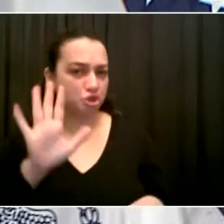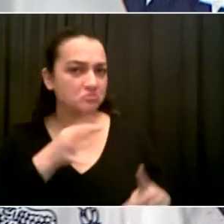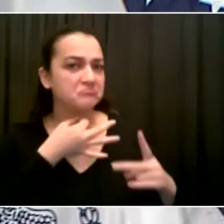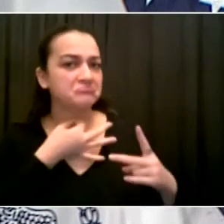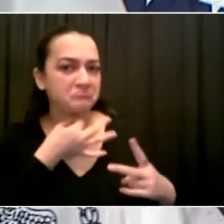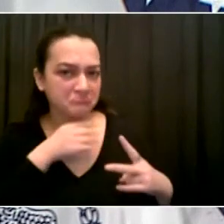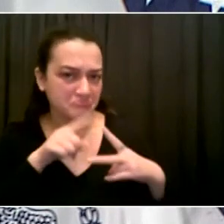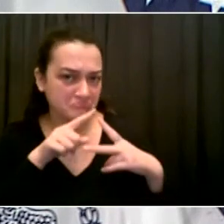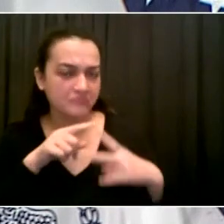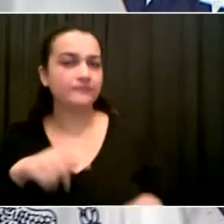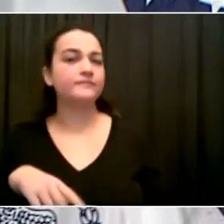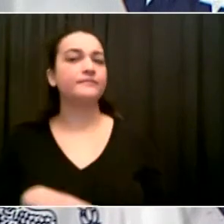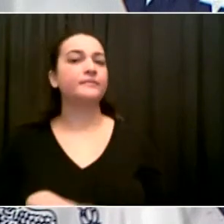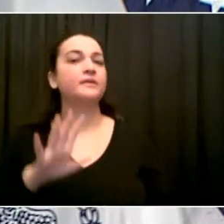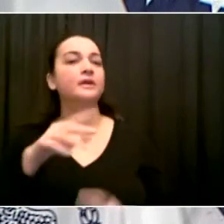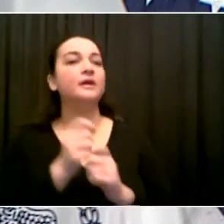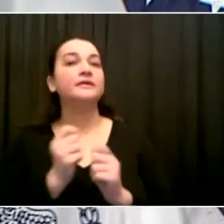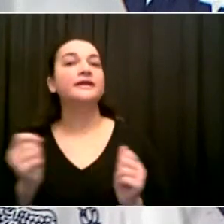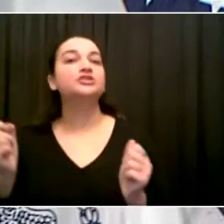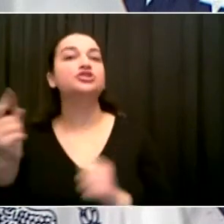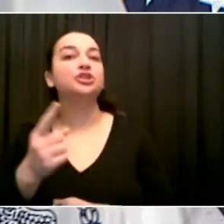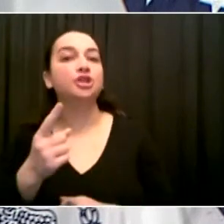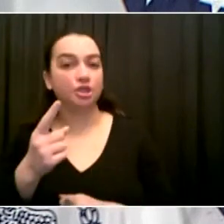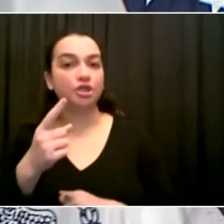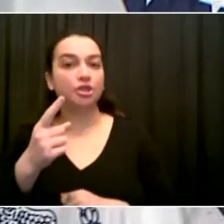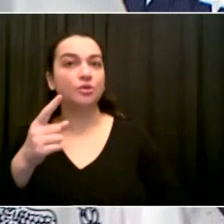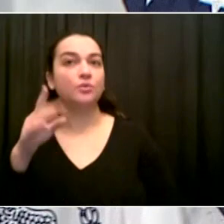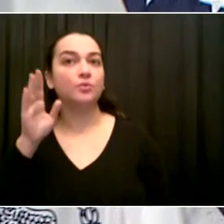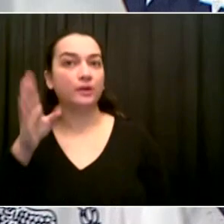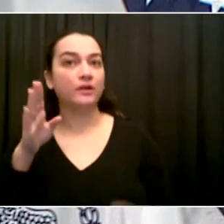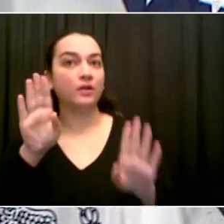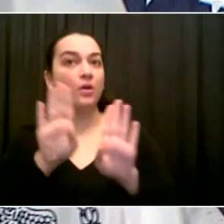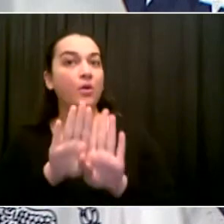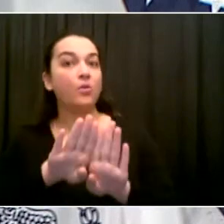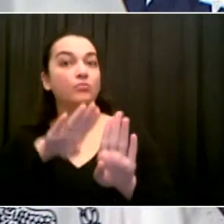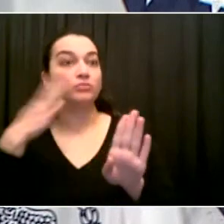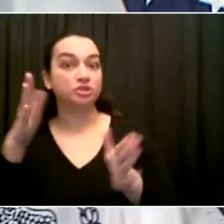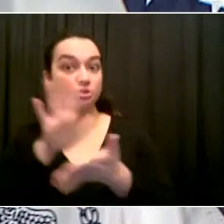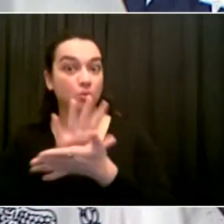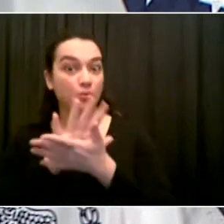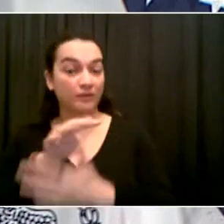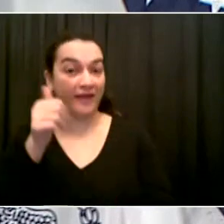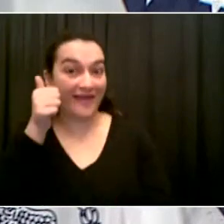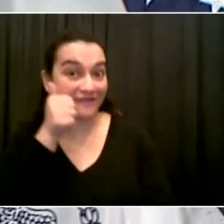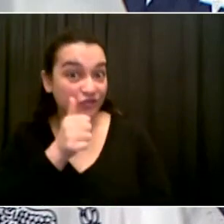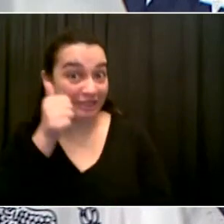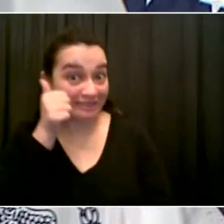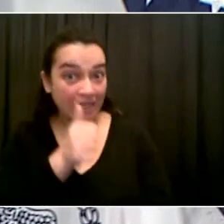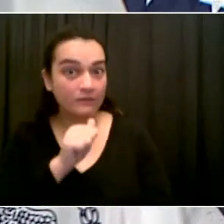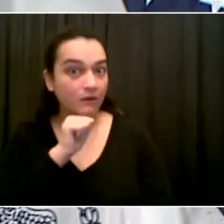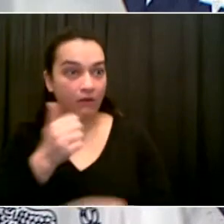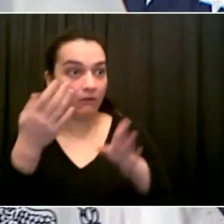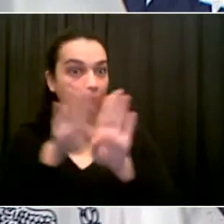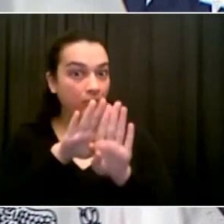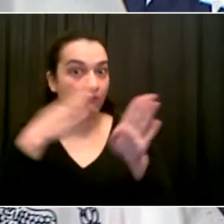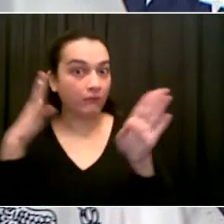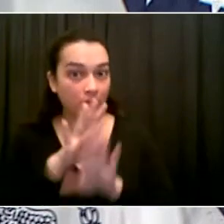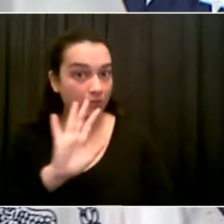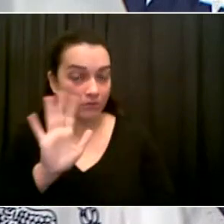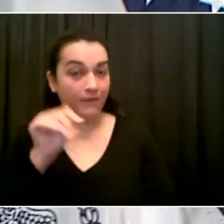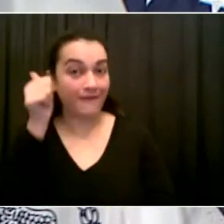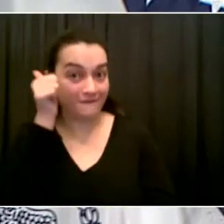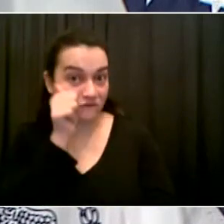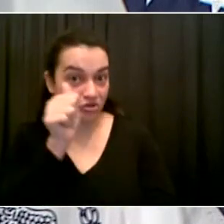learning? Based on what we know now, absolutely. I'm going to put a little bit of asterisk, and I think we've all